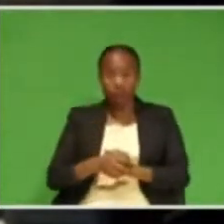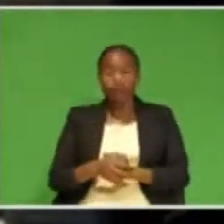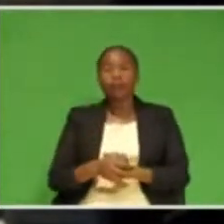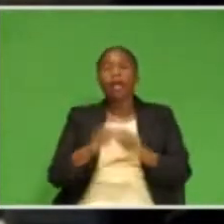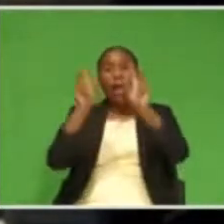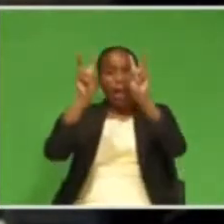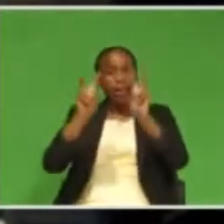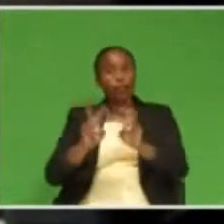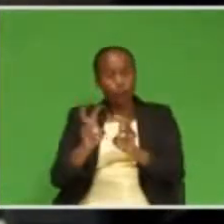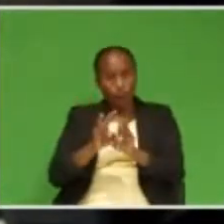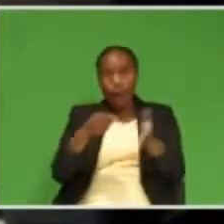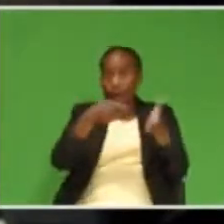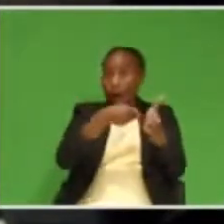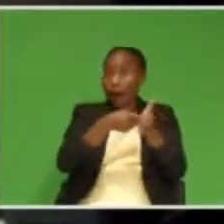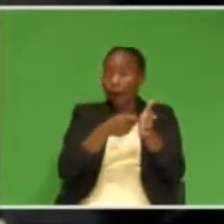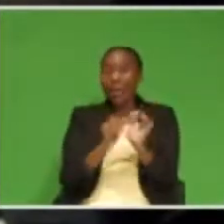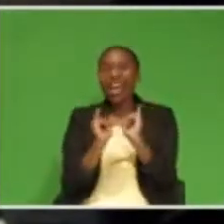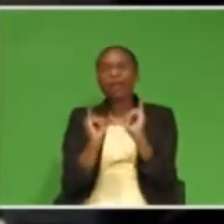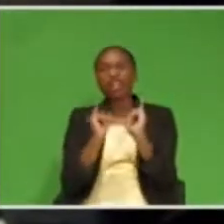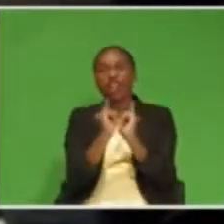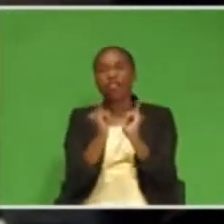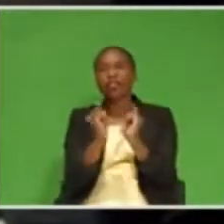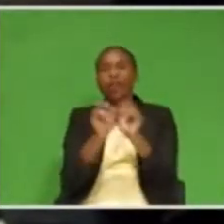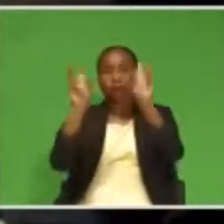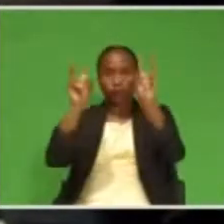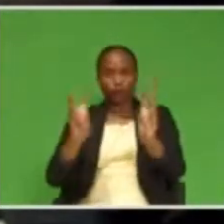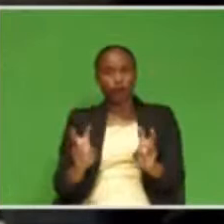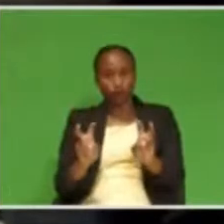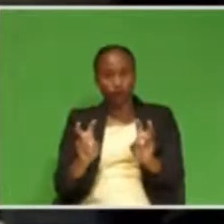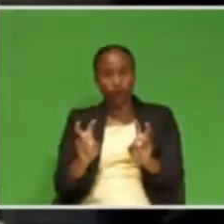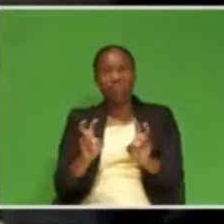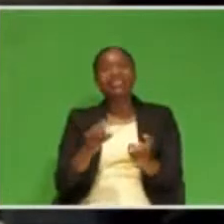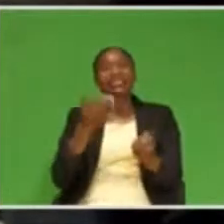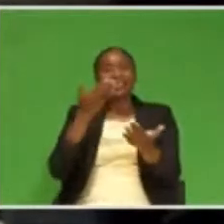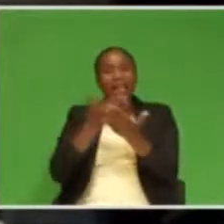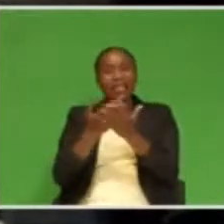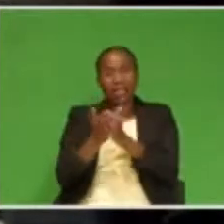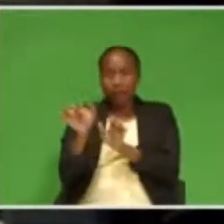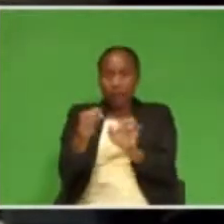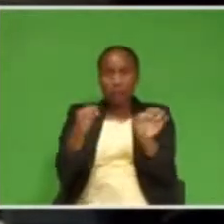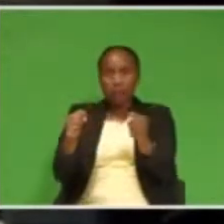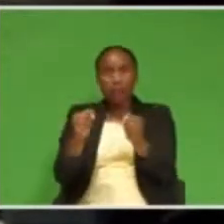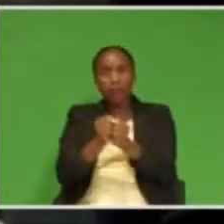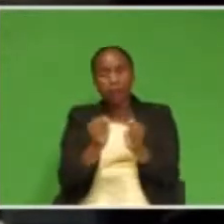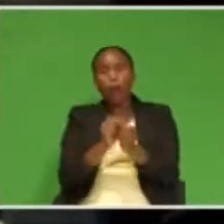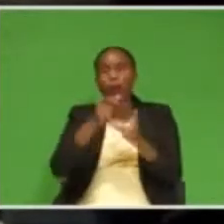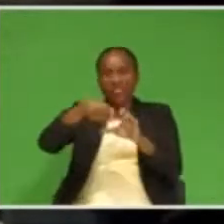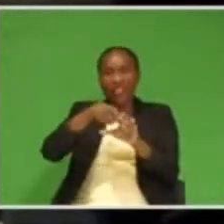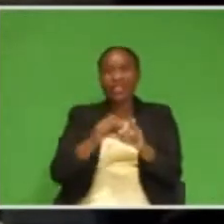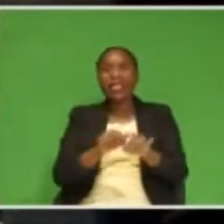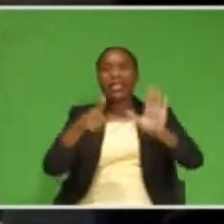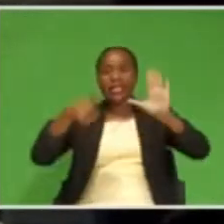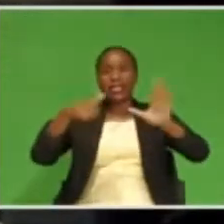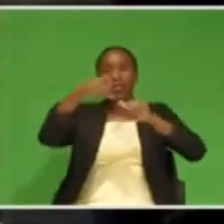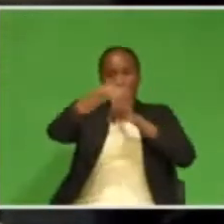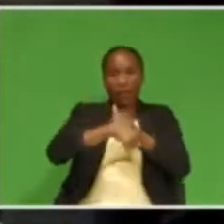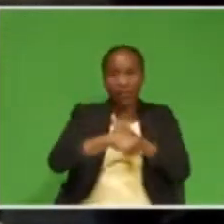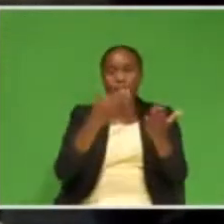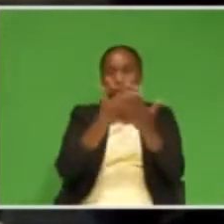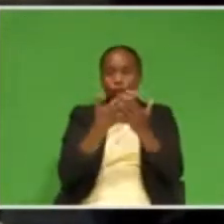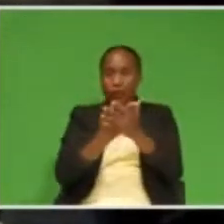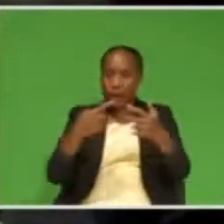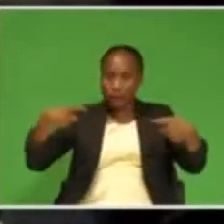will procure emergency power that can be deployed within 6 months to close the immediate